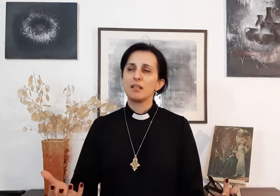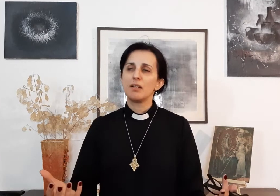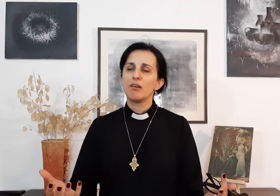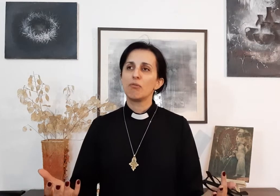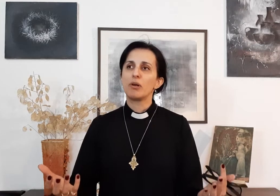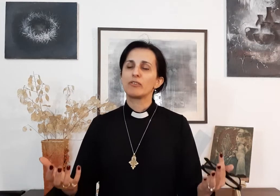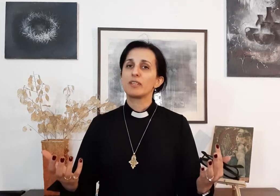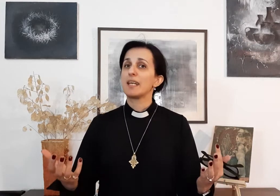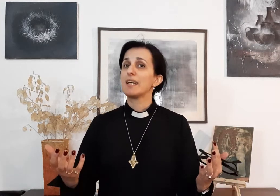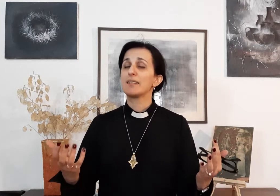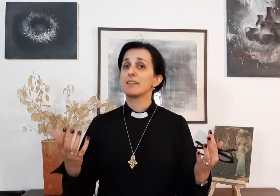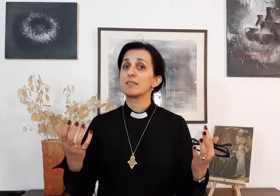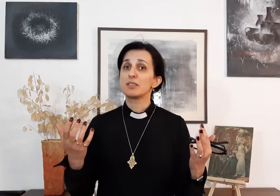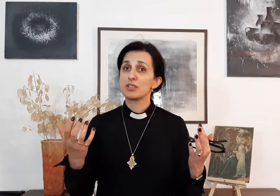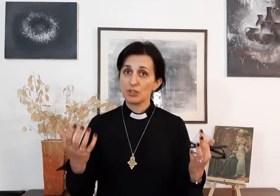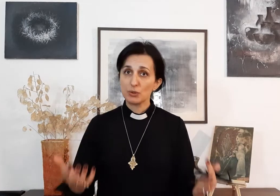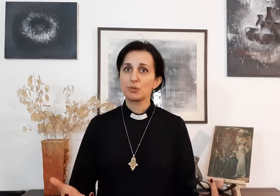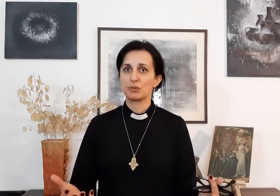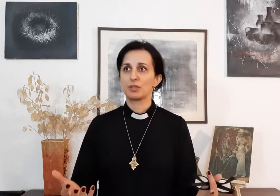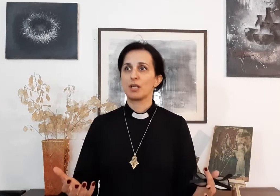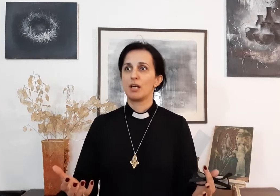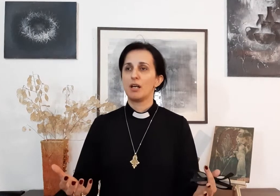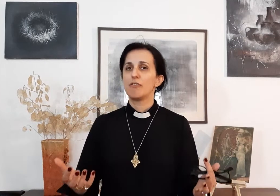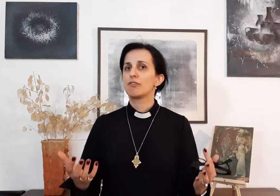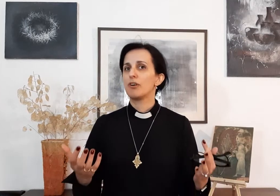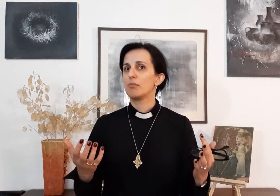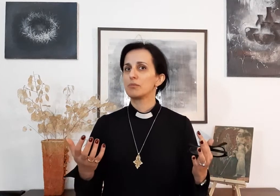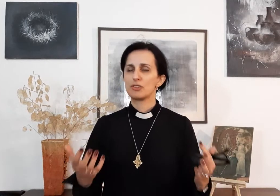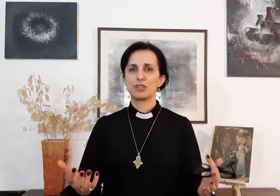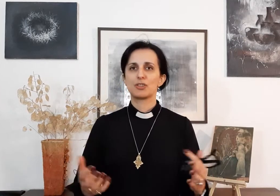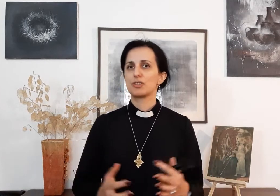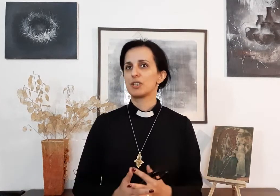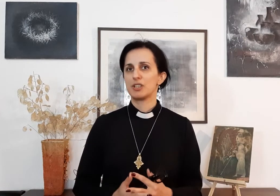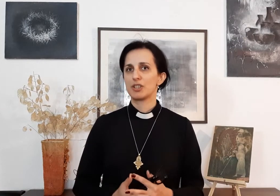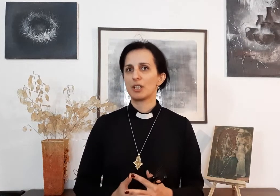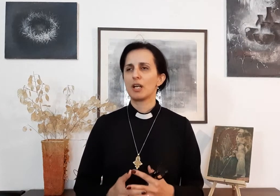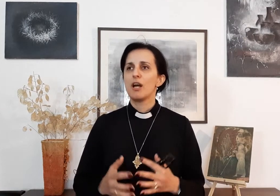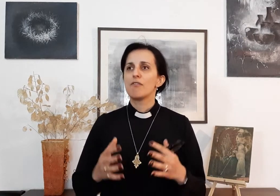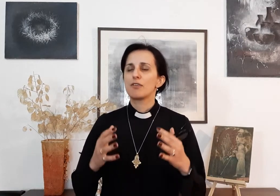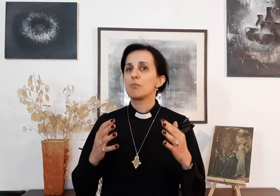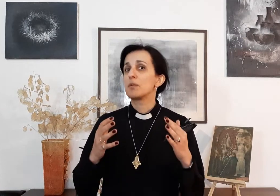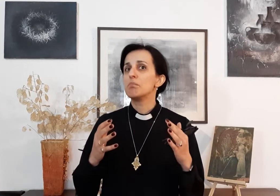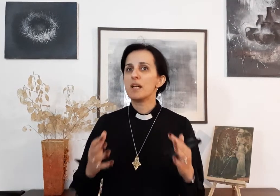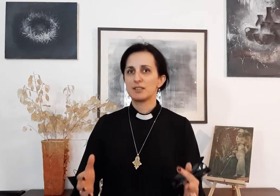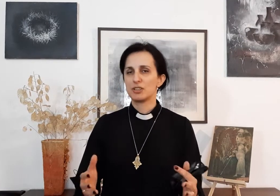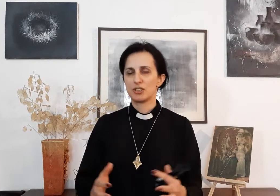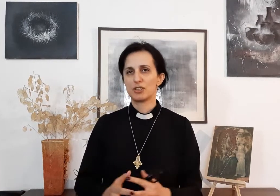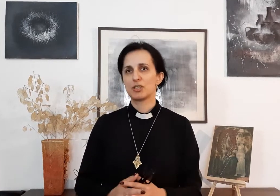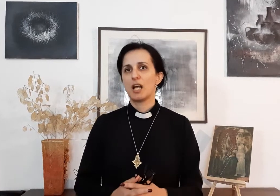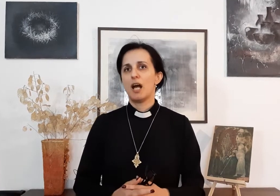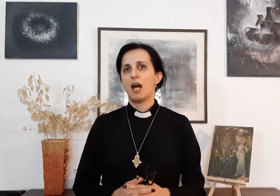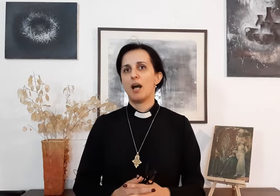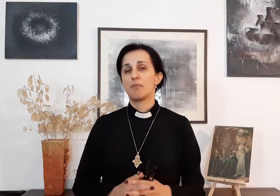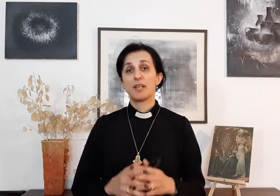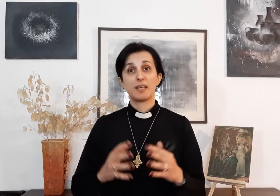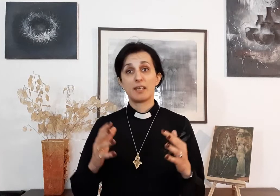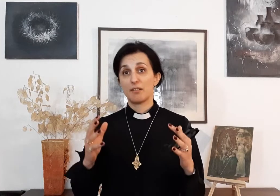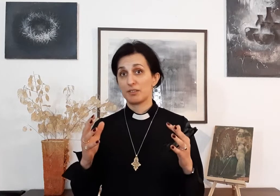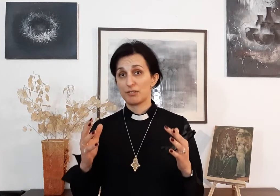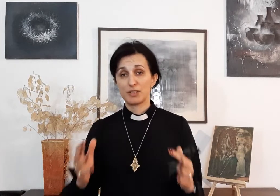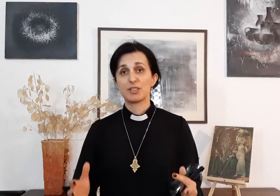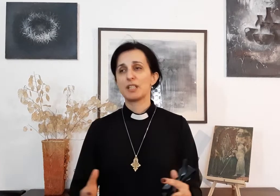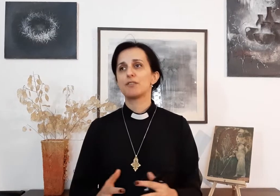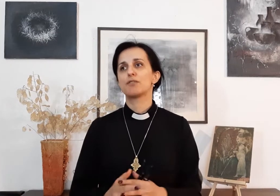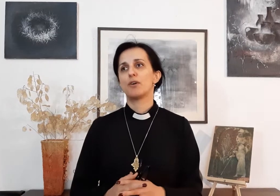reveal what they had understood from Jesus' teaching, from the messages they